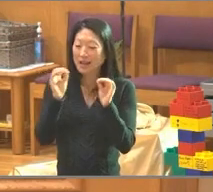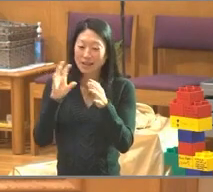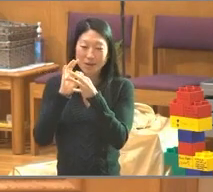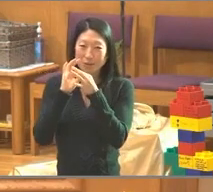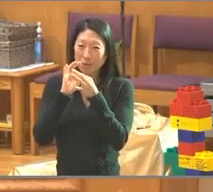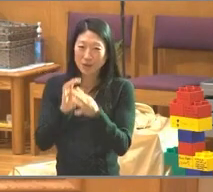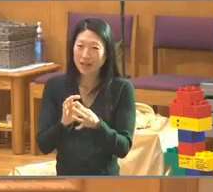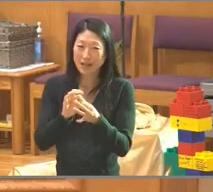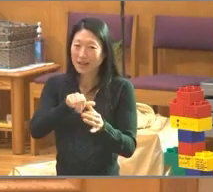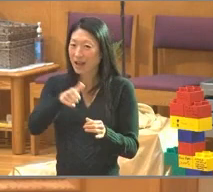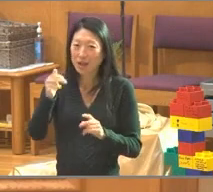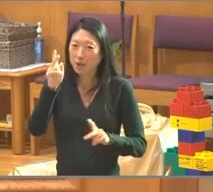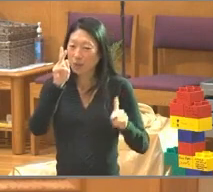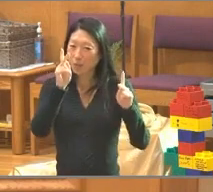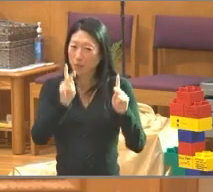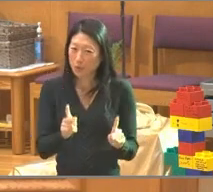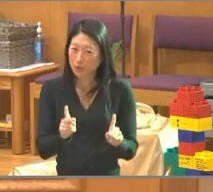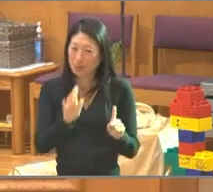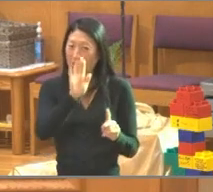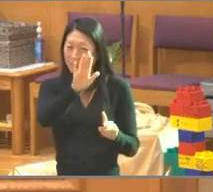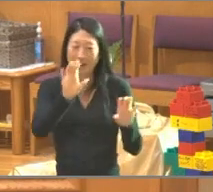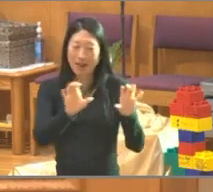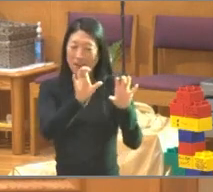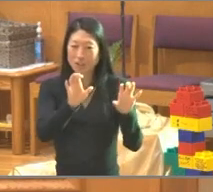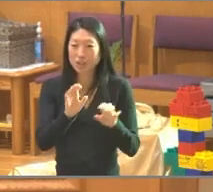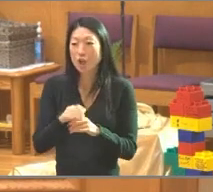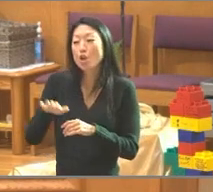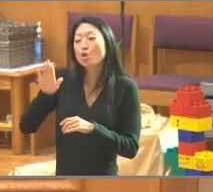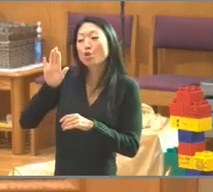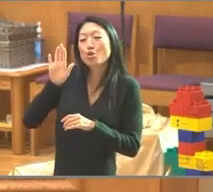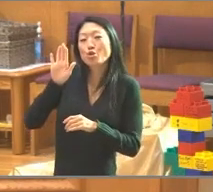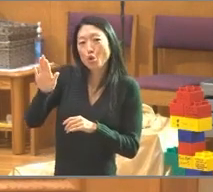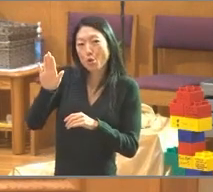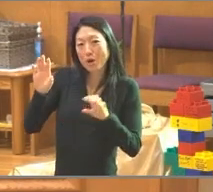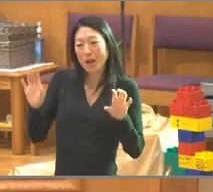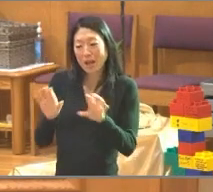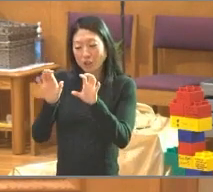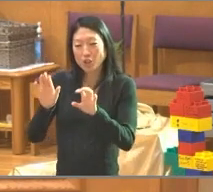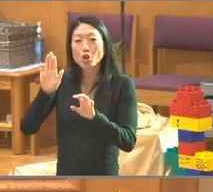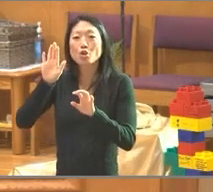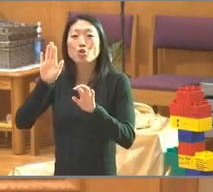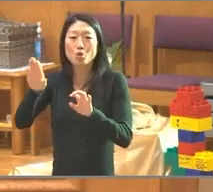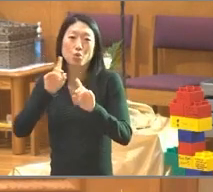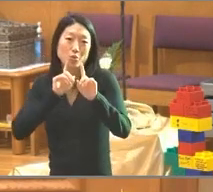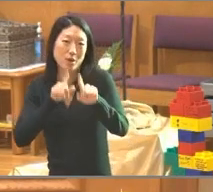with the other person's actions, but yours and how you choose to react.